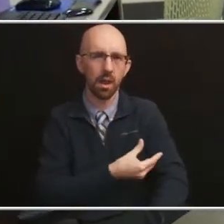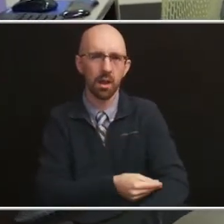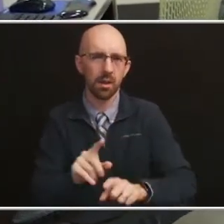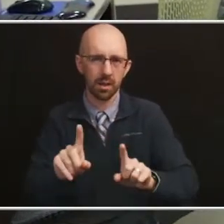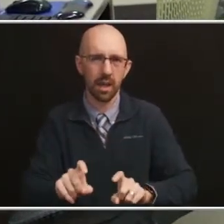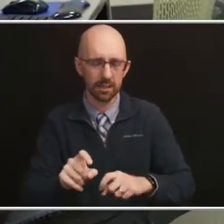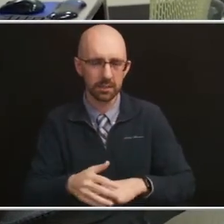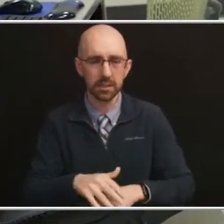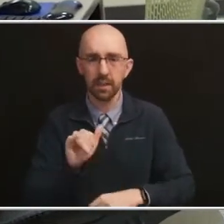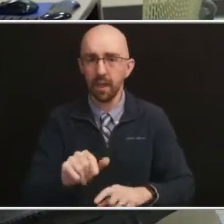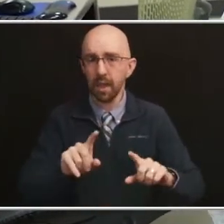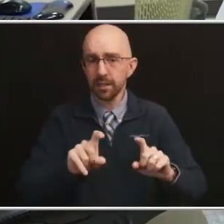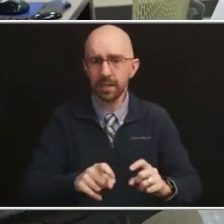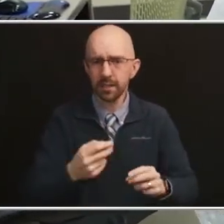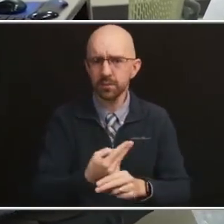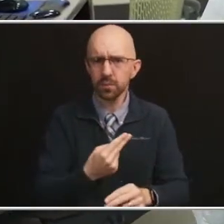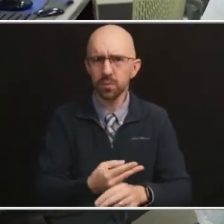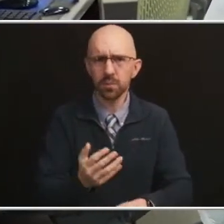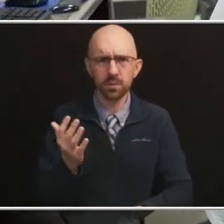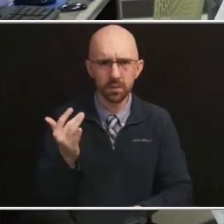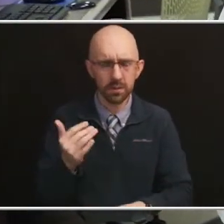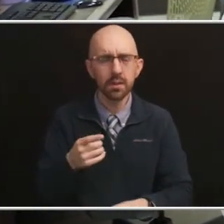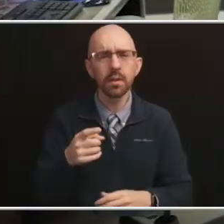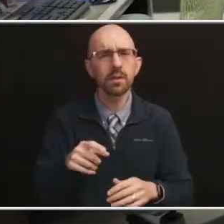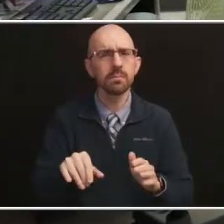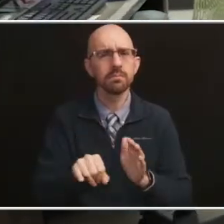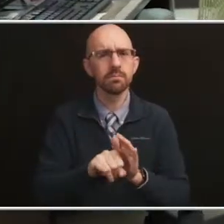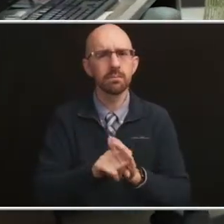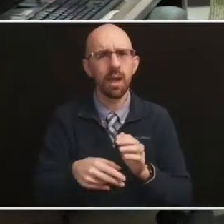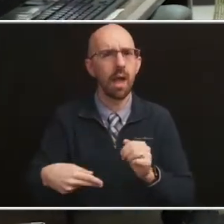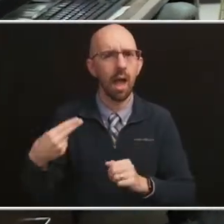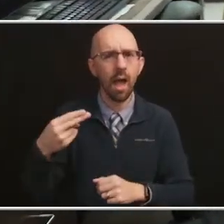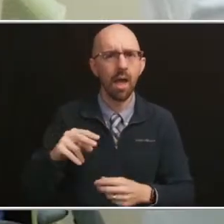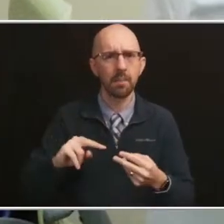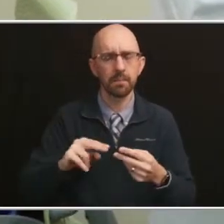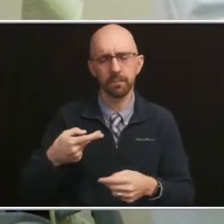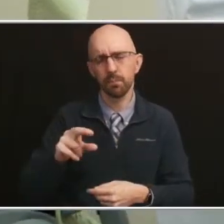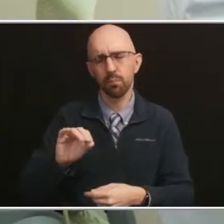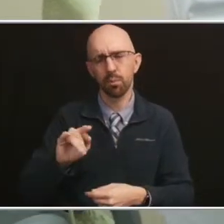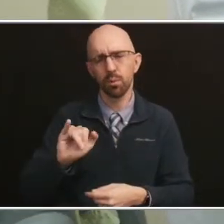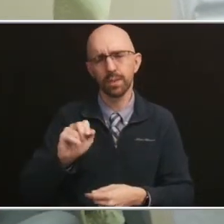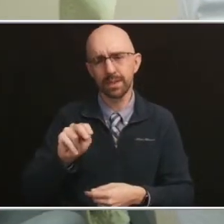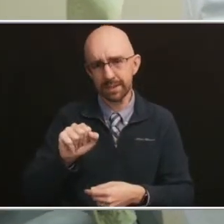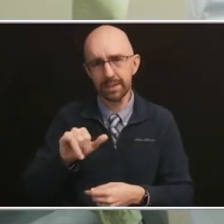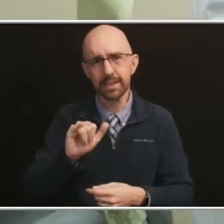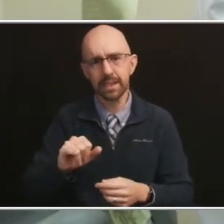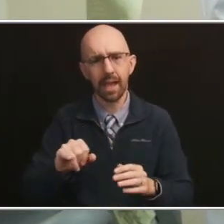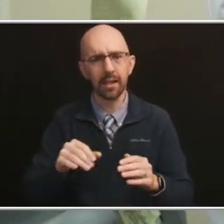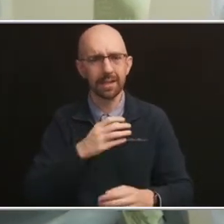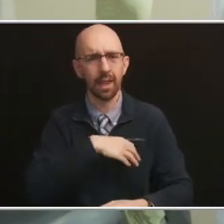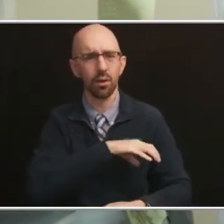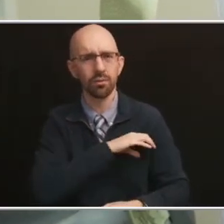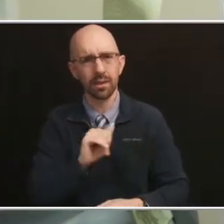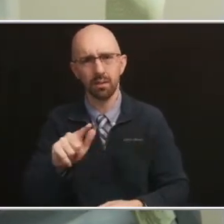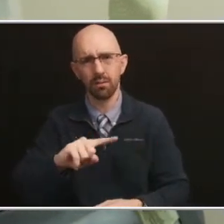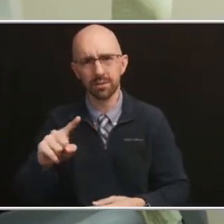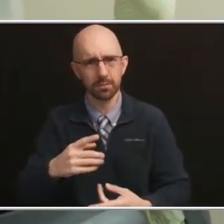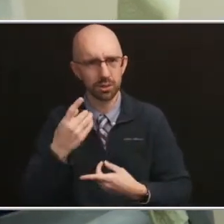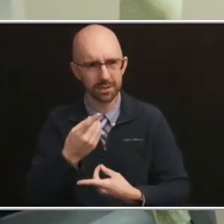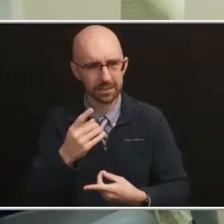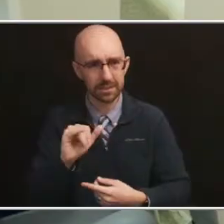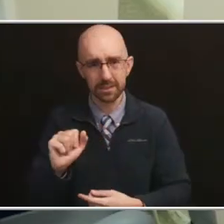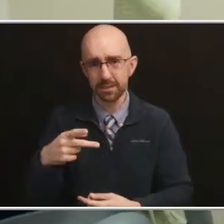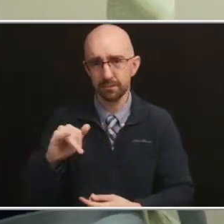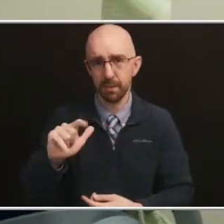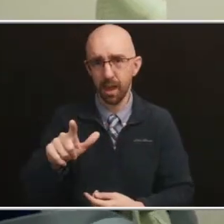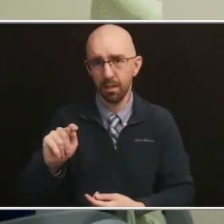is used to detect elevated levels of proteins that characterize Alzheimer's disease. Dr. Burns, is that the spinal tap we were talking about, or